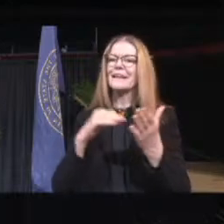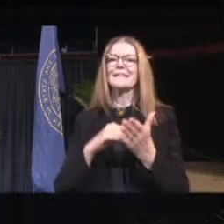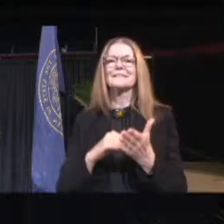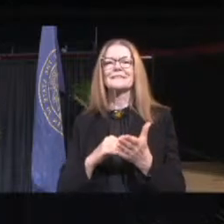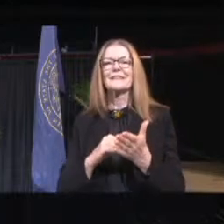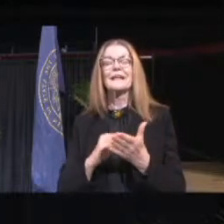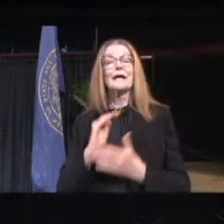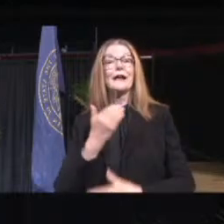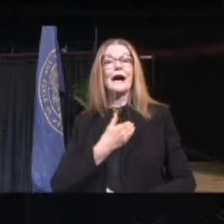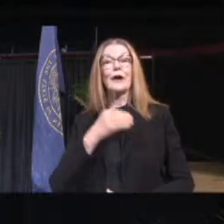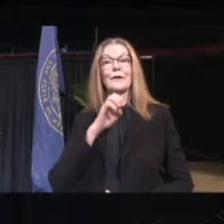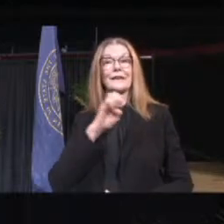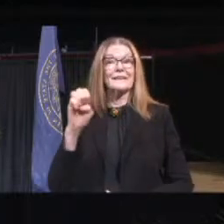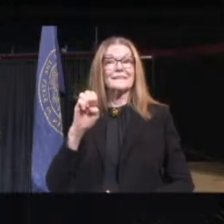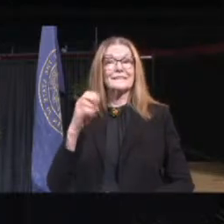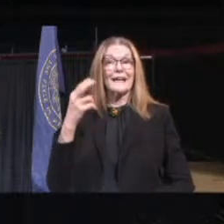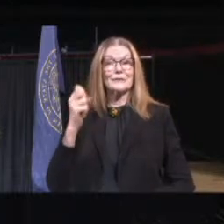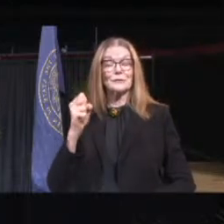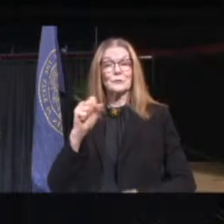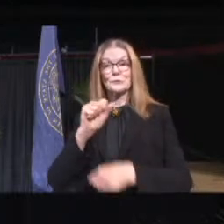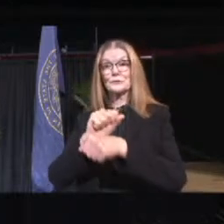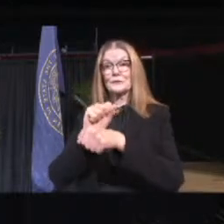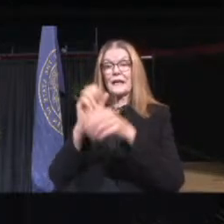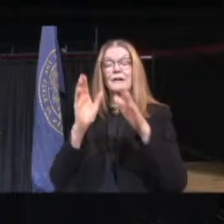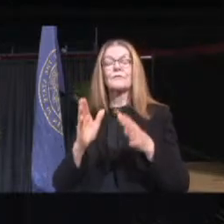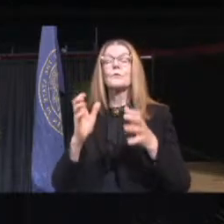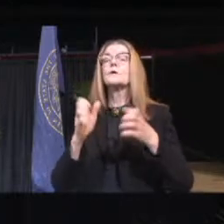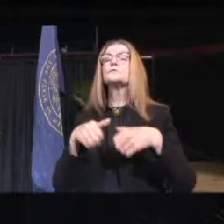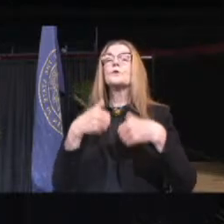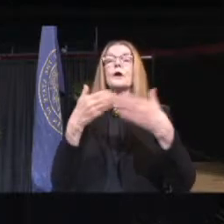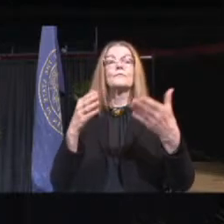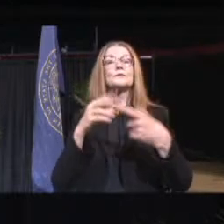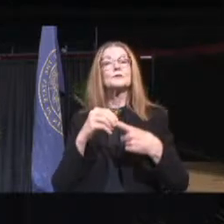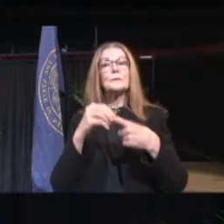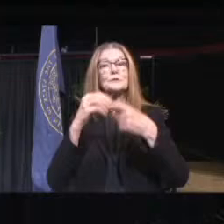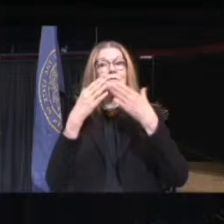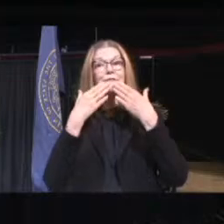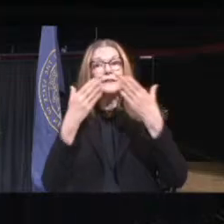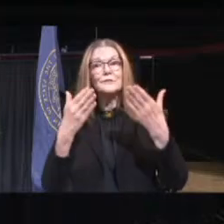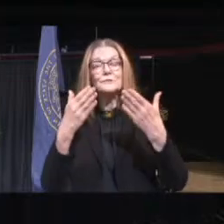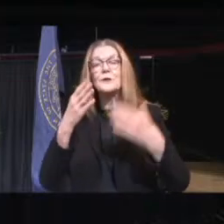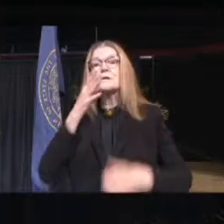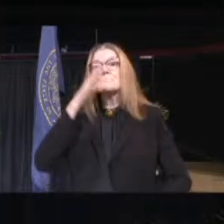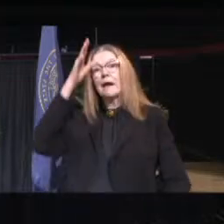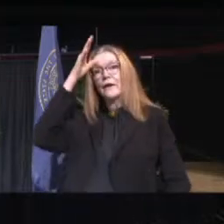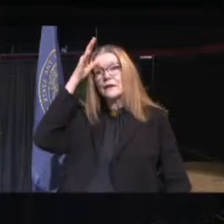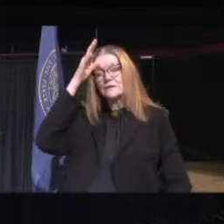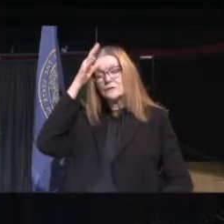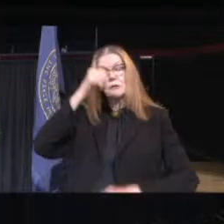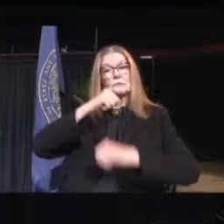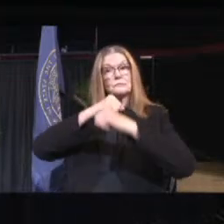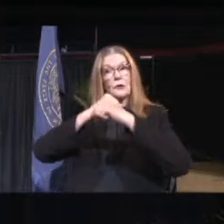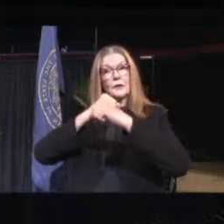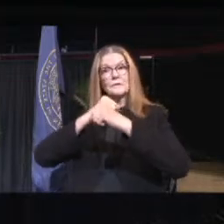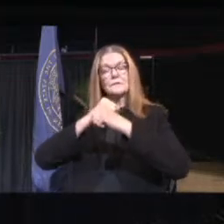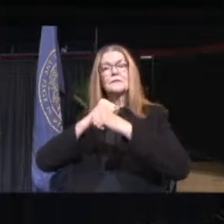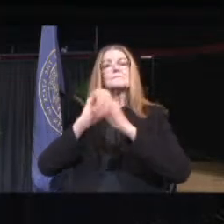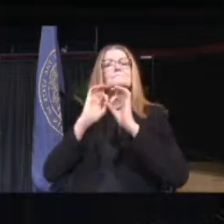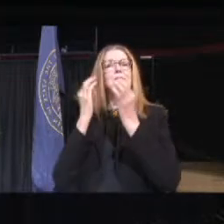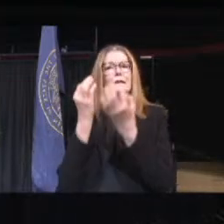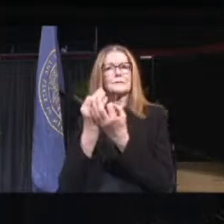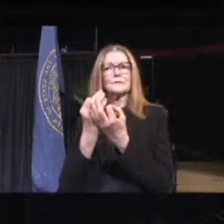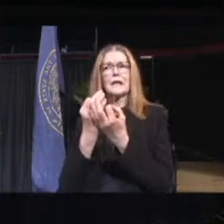Our East High School staff would like to offer a special thank you to the parents, guardians, and relatives, and friends of our graduating